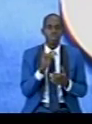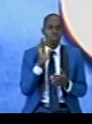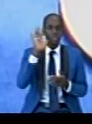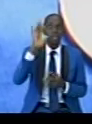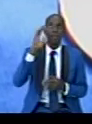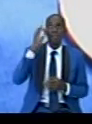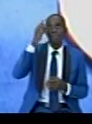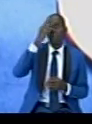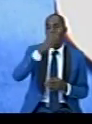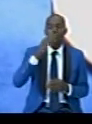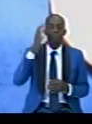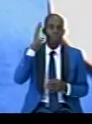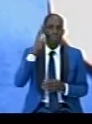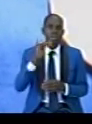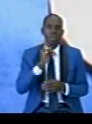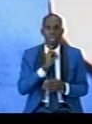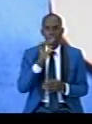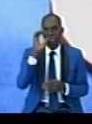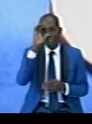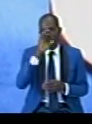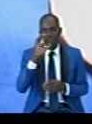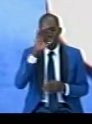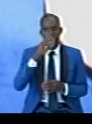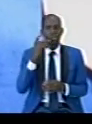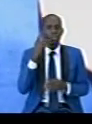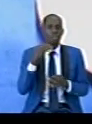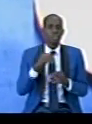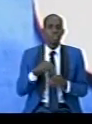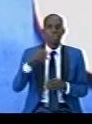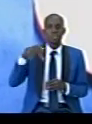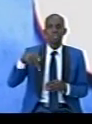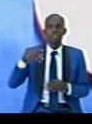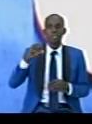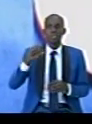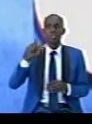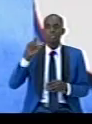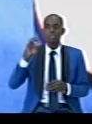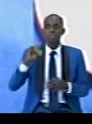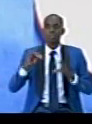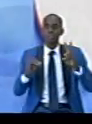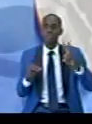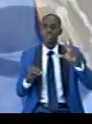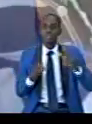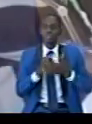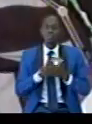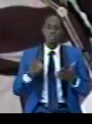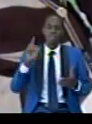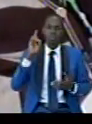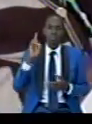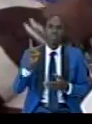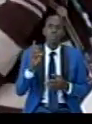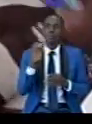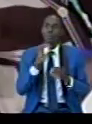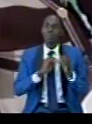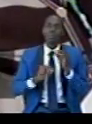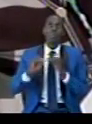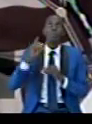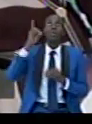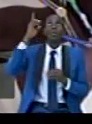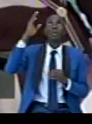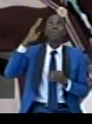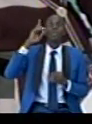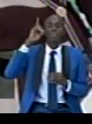I see. Look at Psalm 63 verse 1. In Psalm 63 verse 1, O God, thou